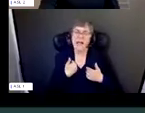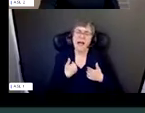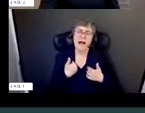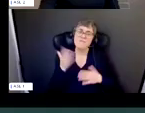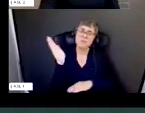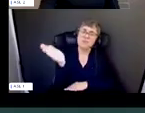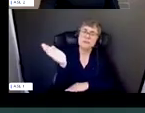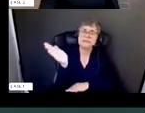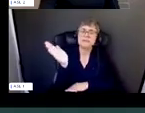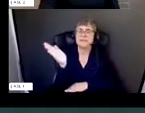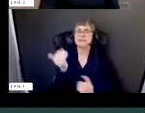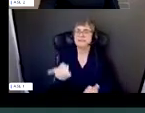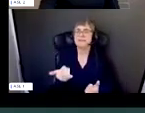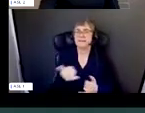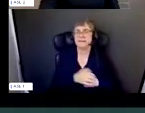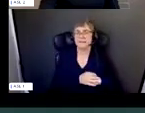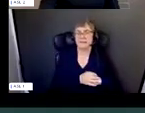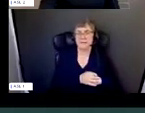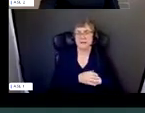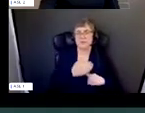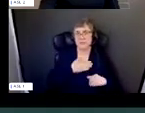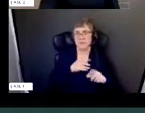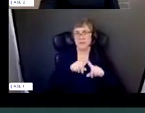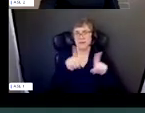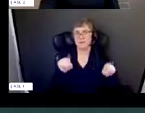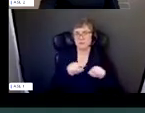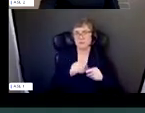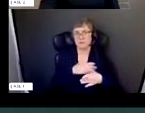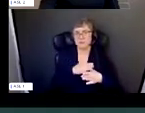and so I'll share my screen and we'll get started.